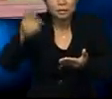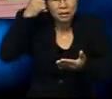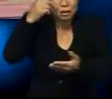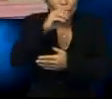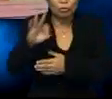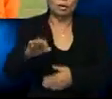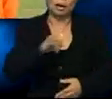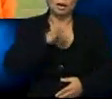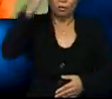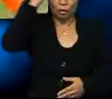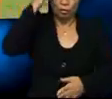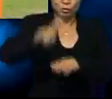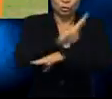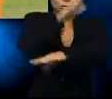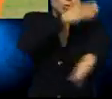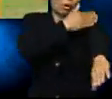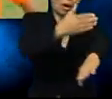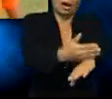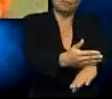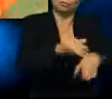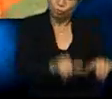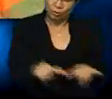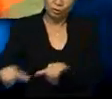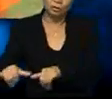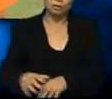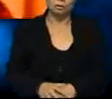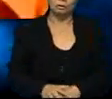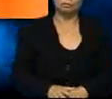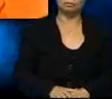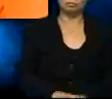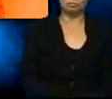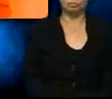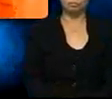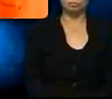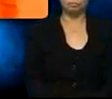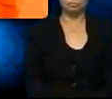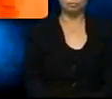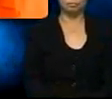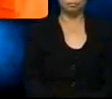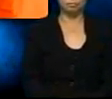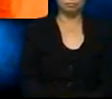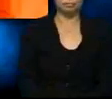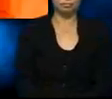probably wouldn't think of. I know, let's use our arm to measure.